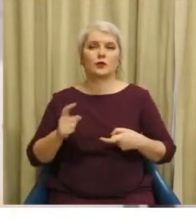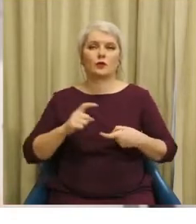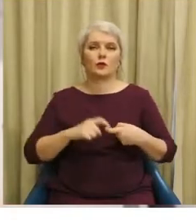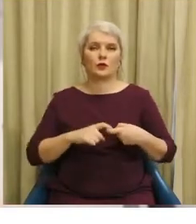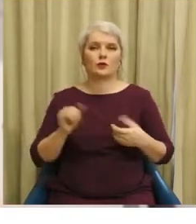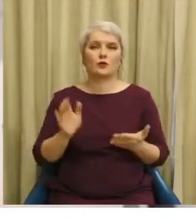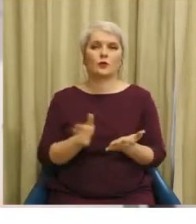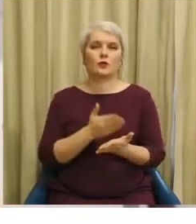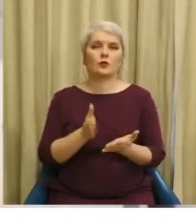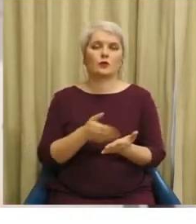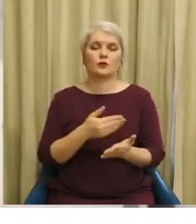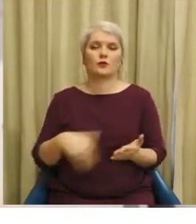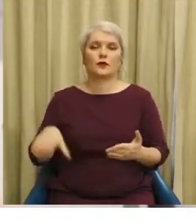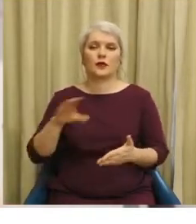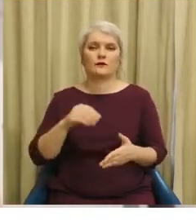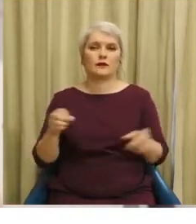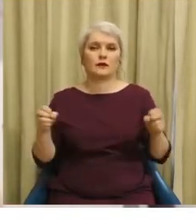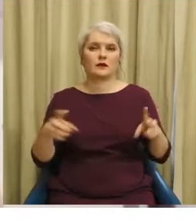And also